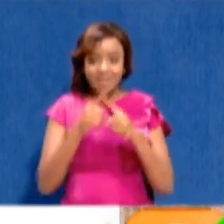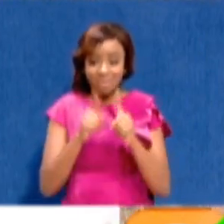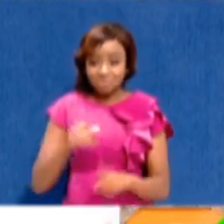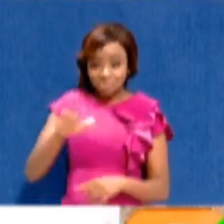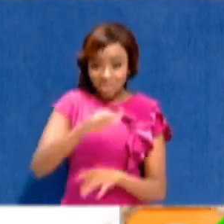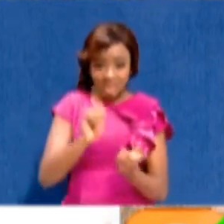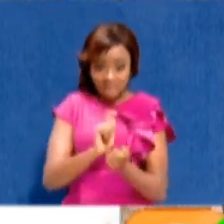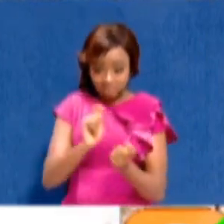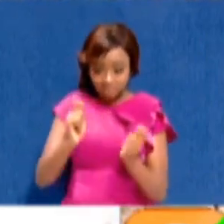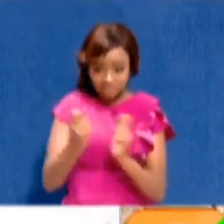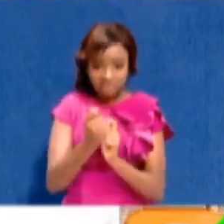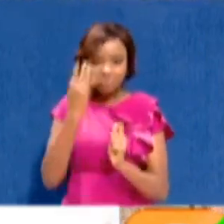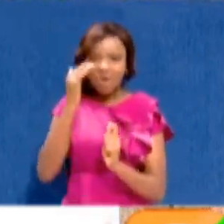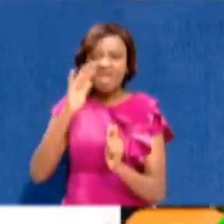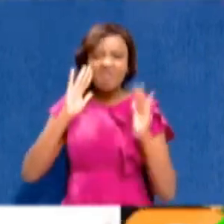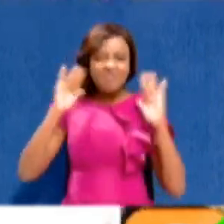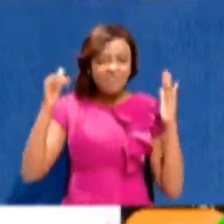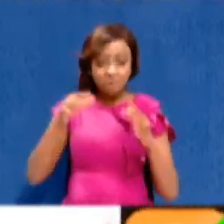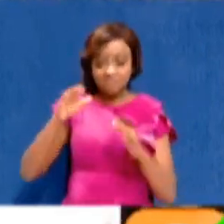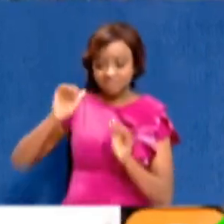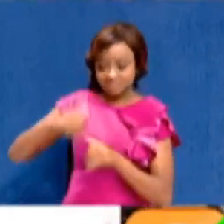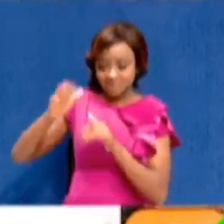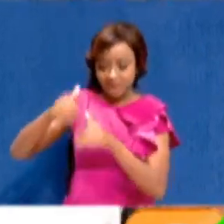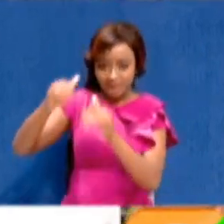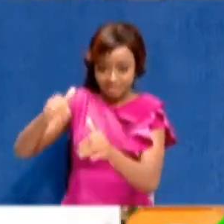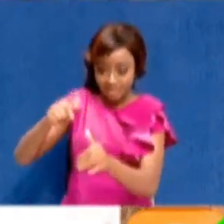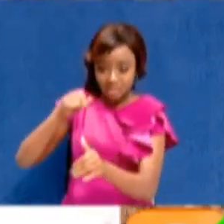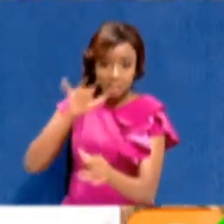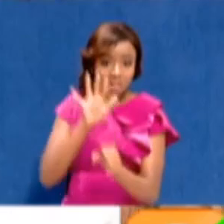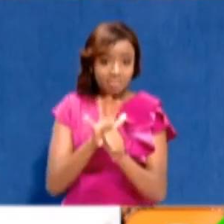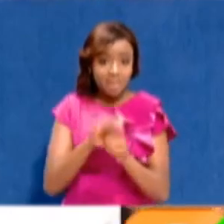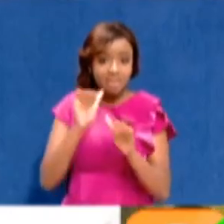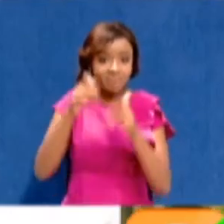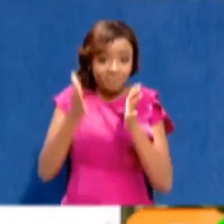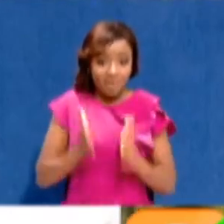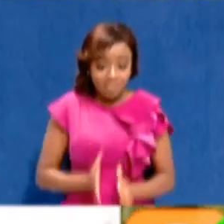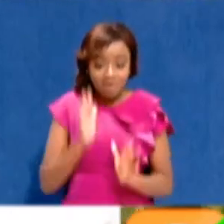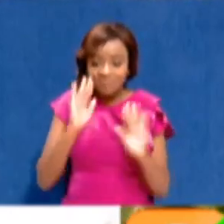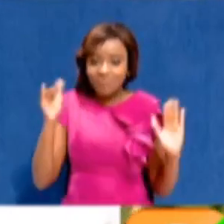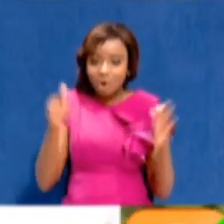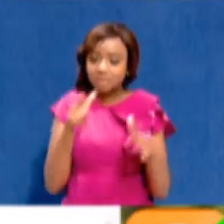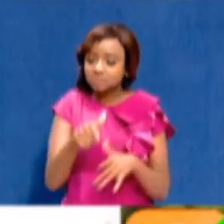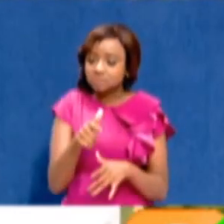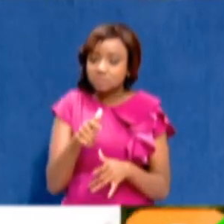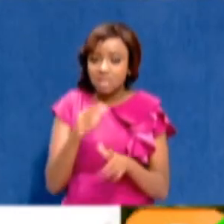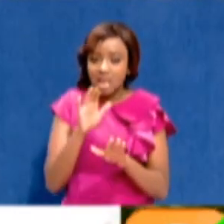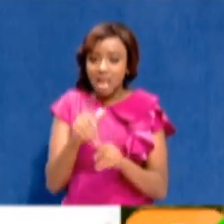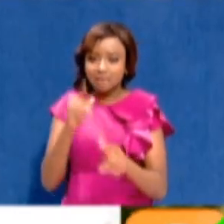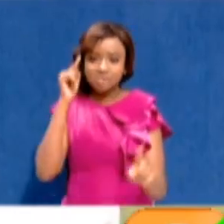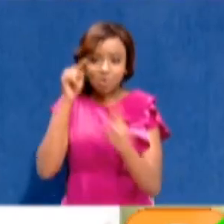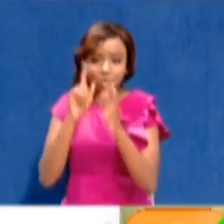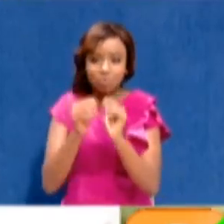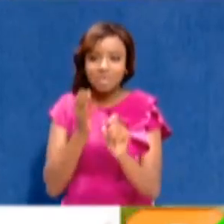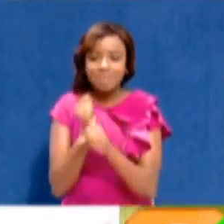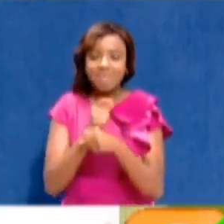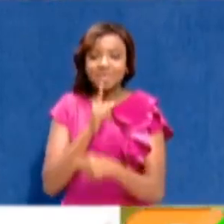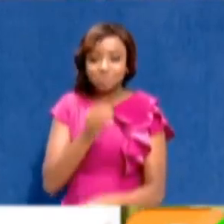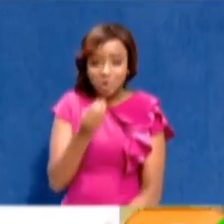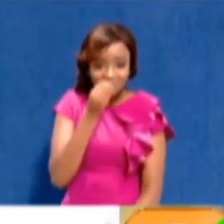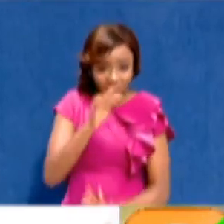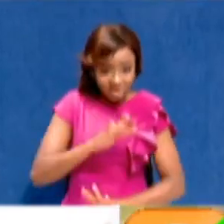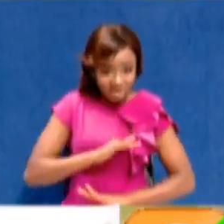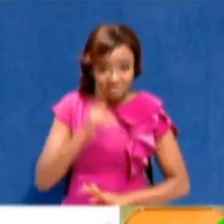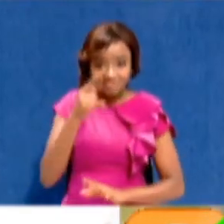changing as crop farming takes center stage. Farmers are practicing climate-smart agriculture to ensure food for man and